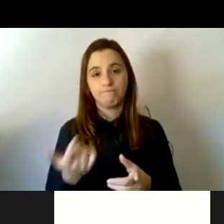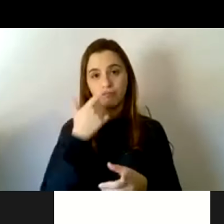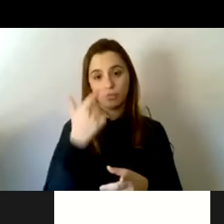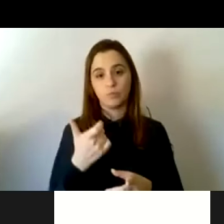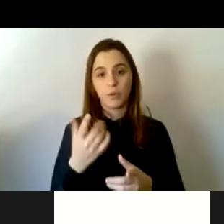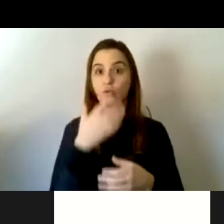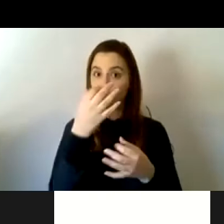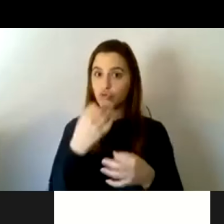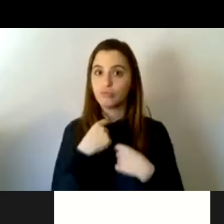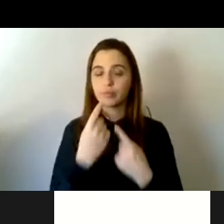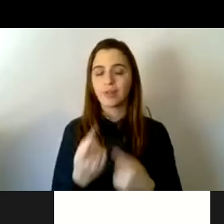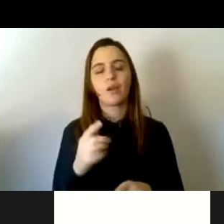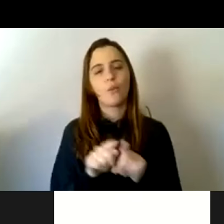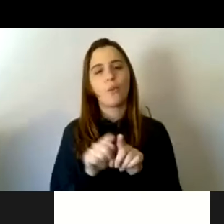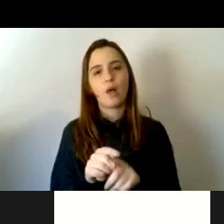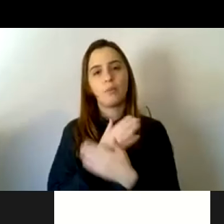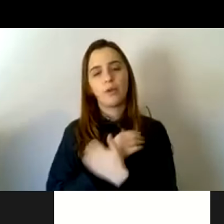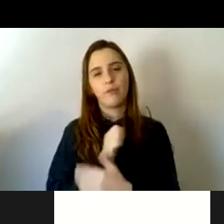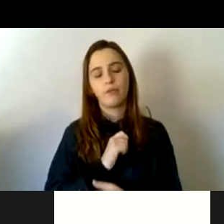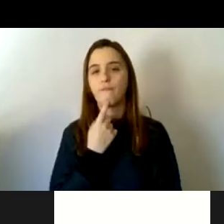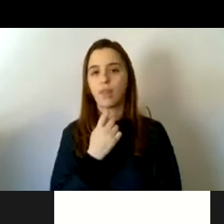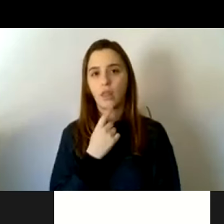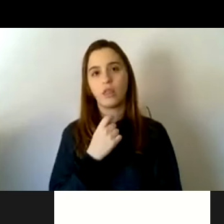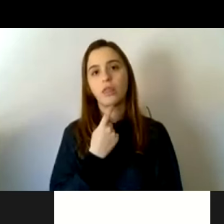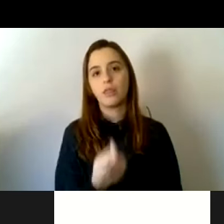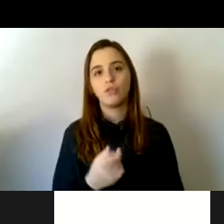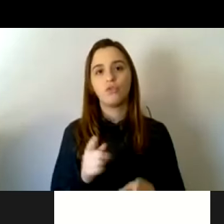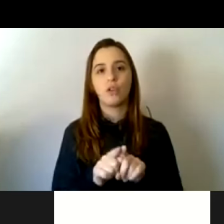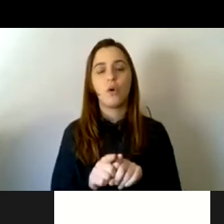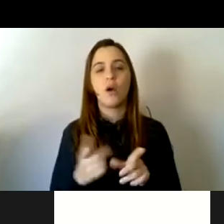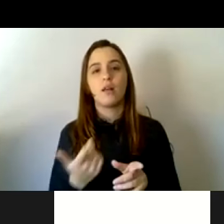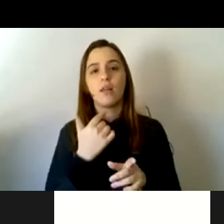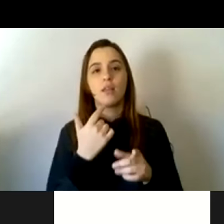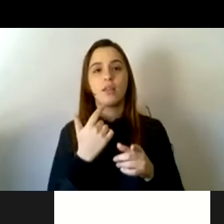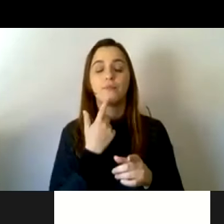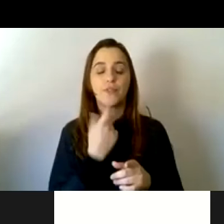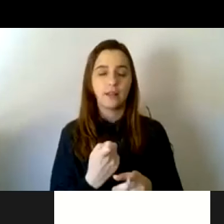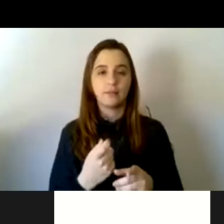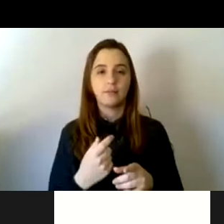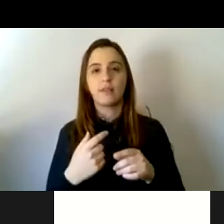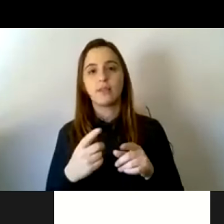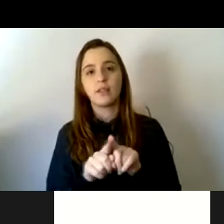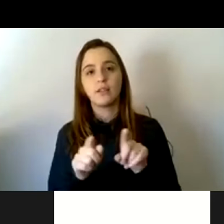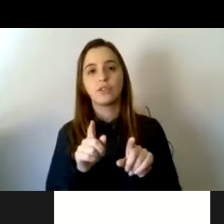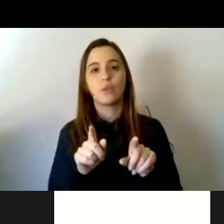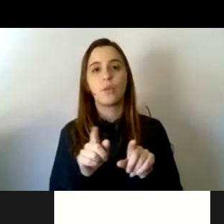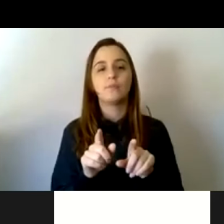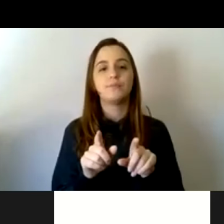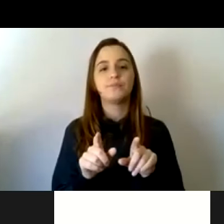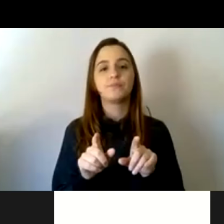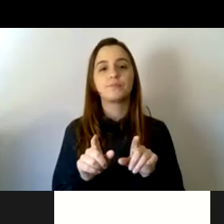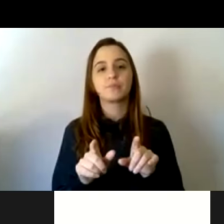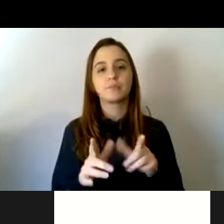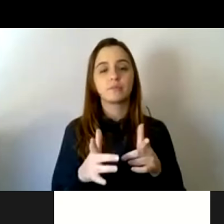say. They have not a difference between he or she. That hasn't made it more equal. But of course,